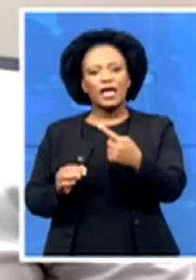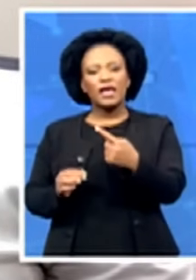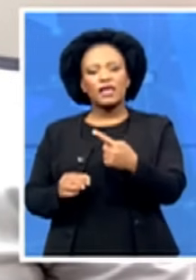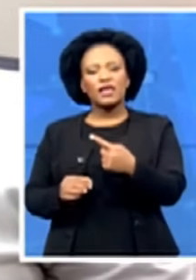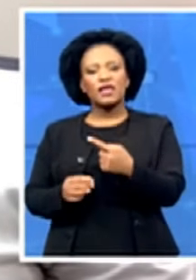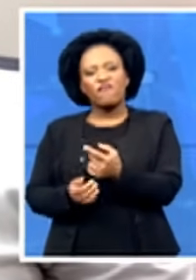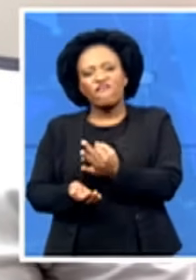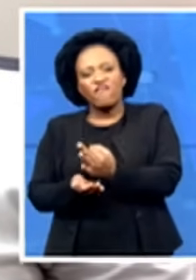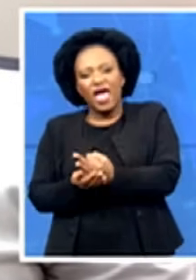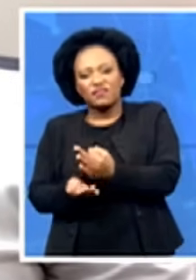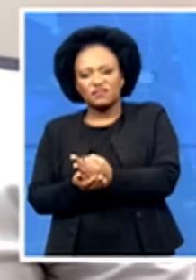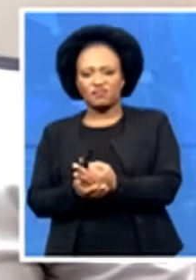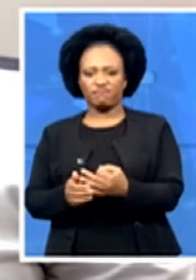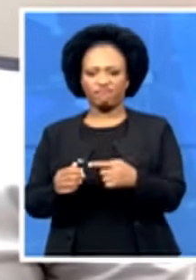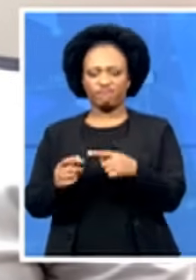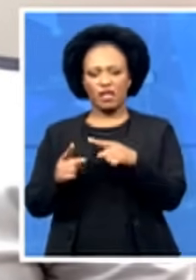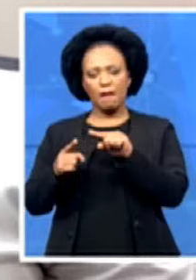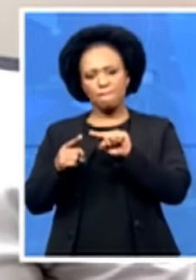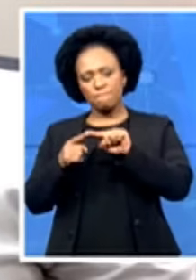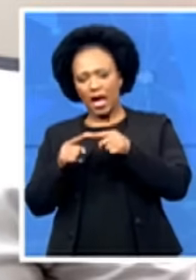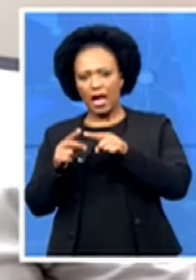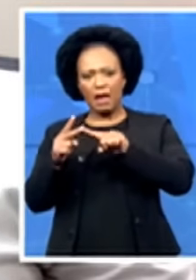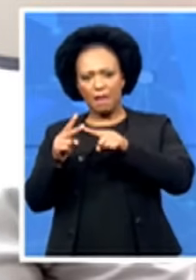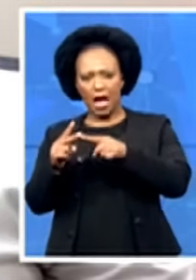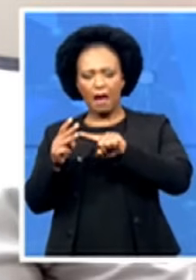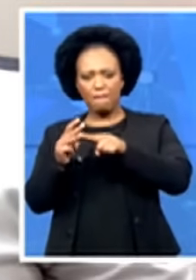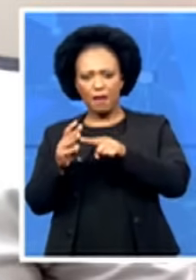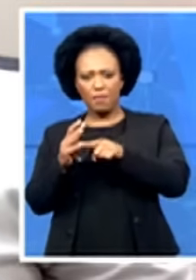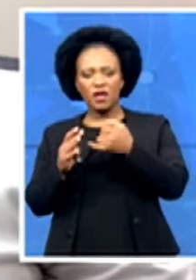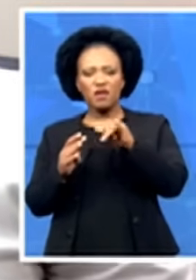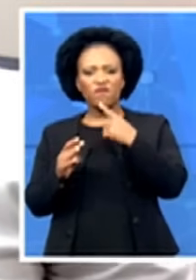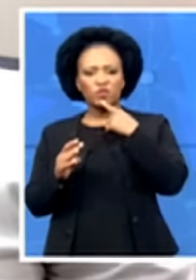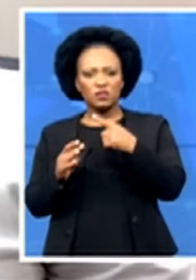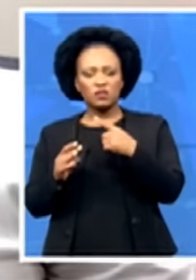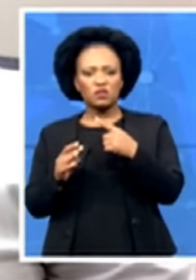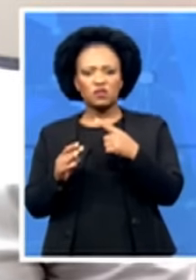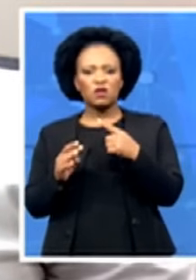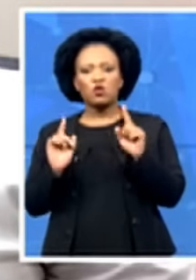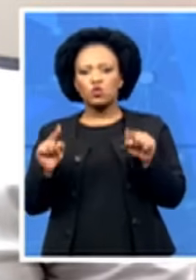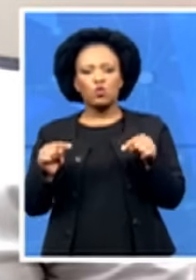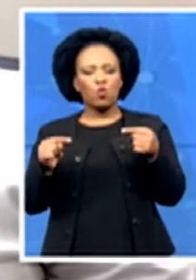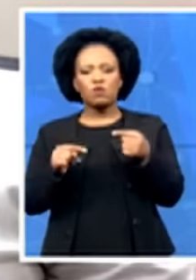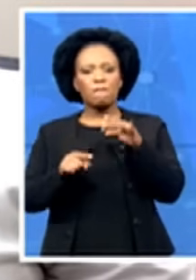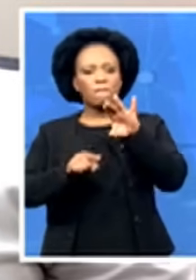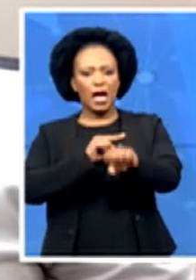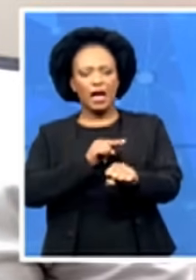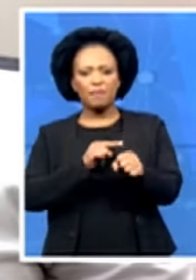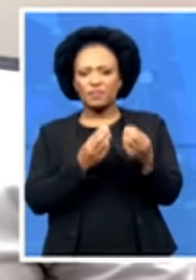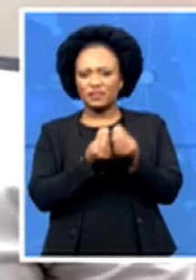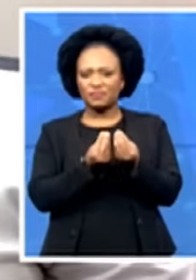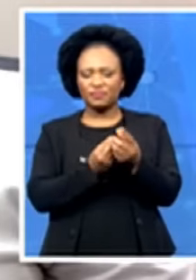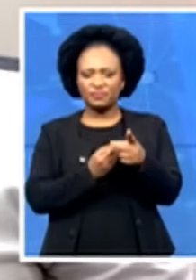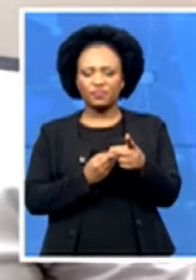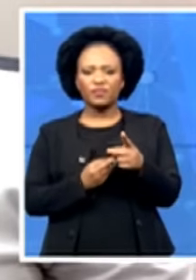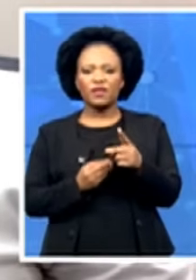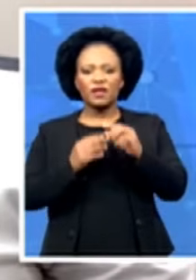your attention, you would not have made a particular finding. So Justice Kambebe says all the information